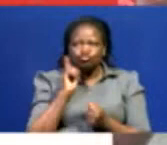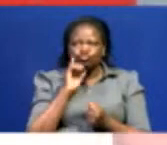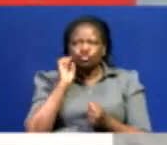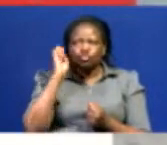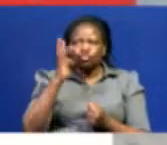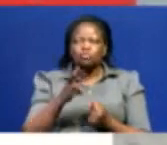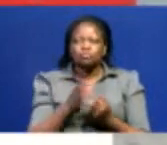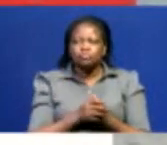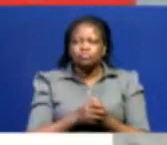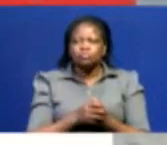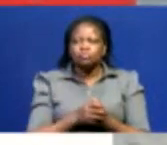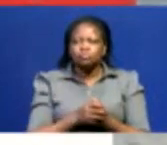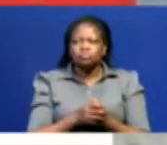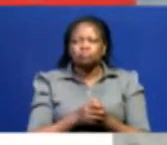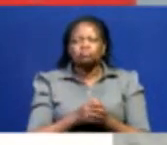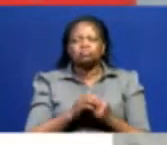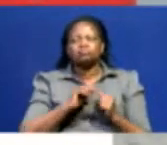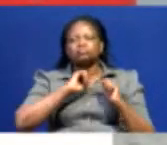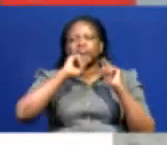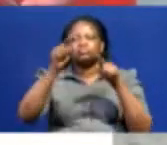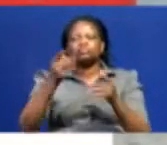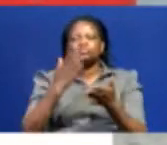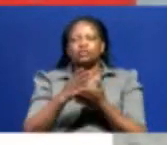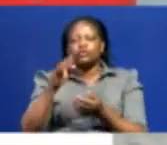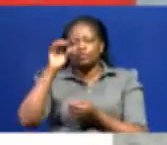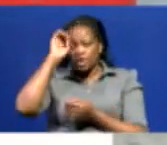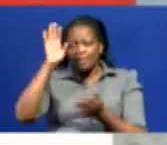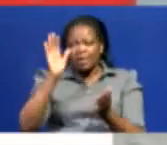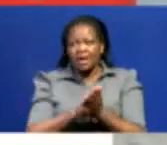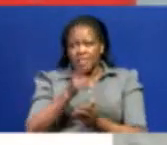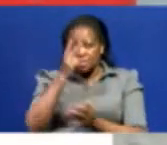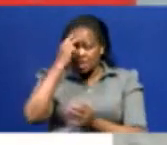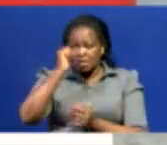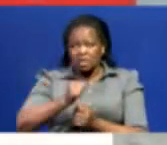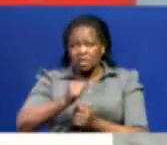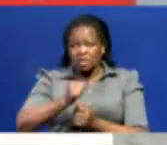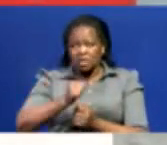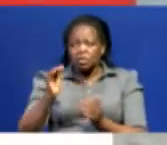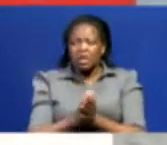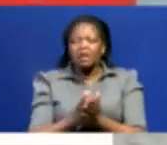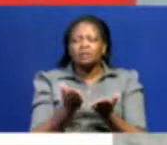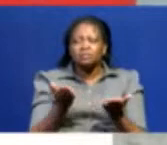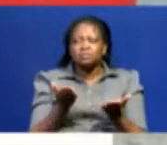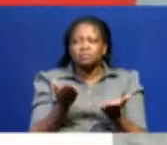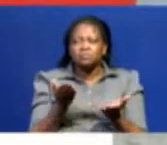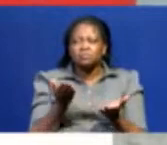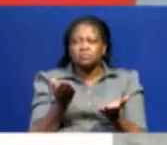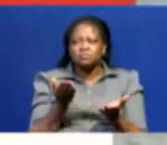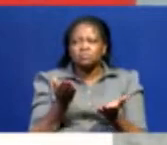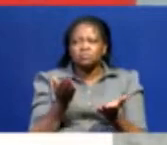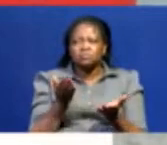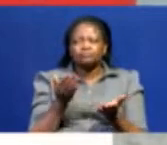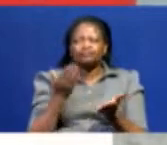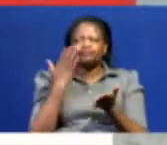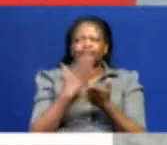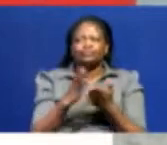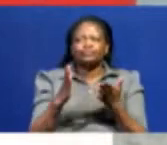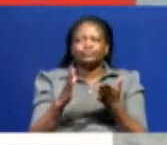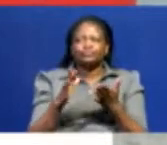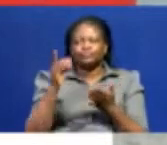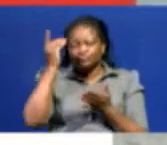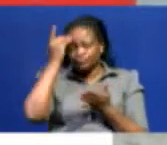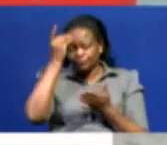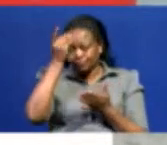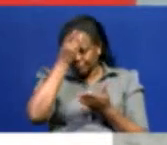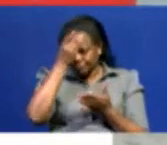be tackling parts of Kiambu and Kajiado County and basically parts of